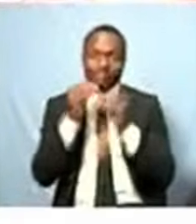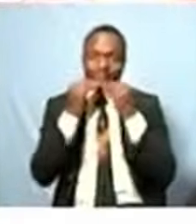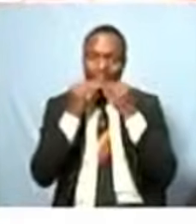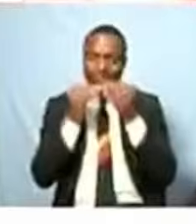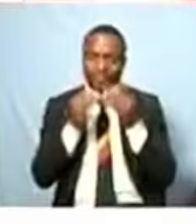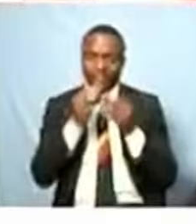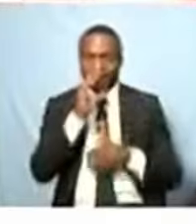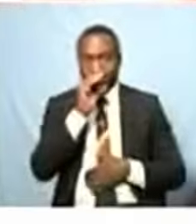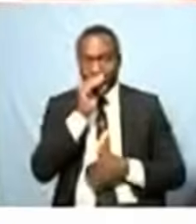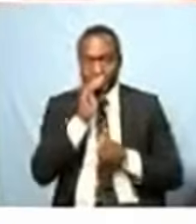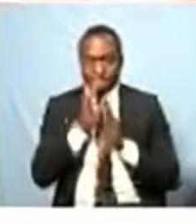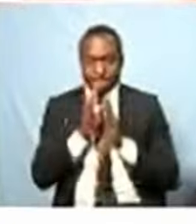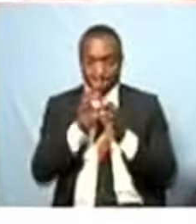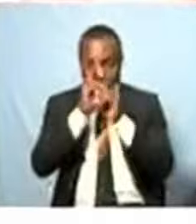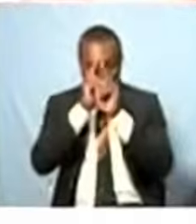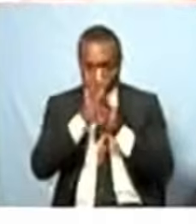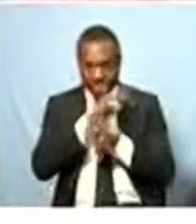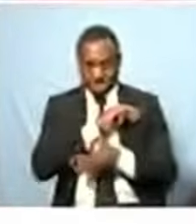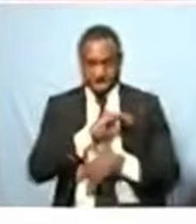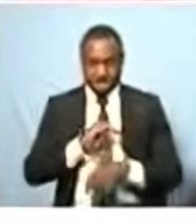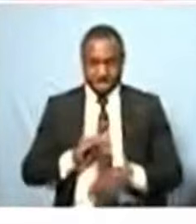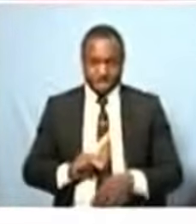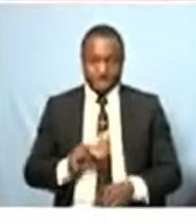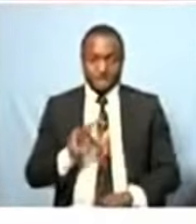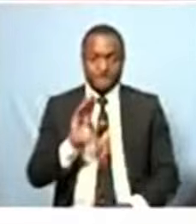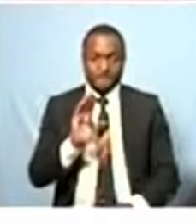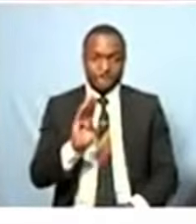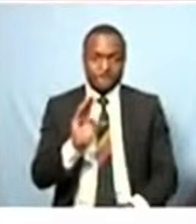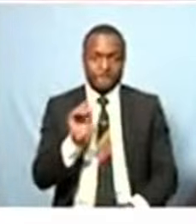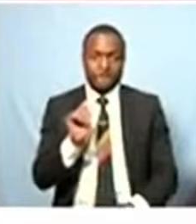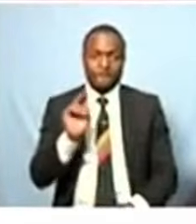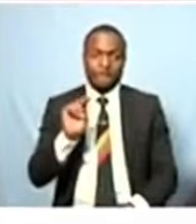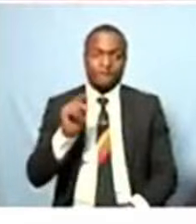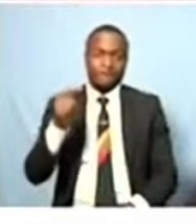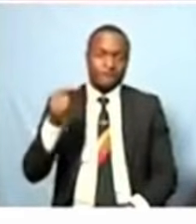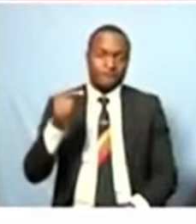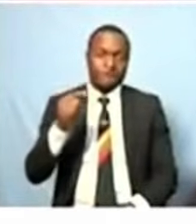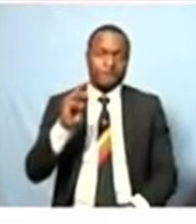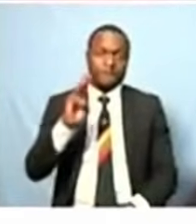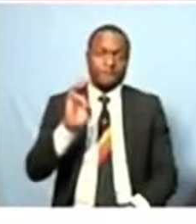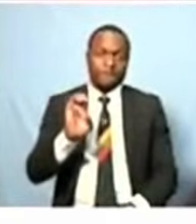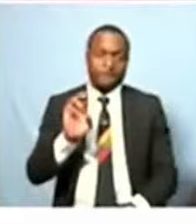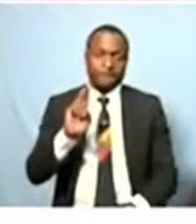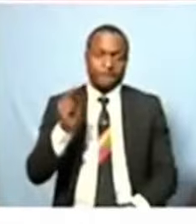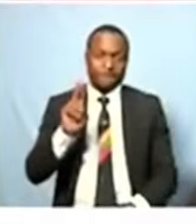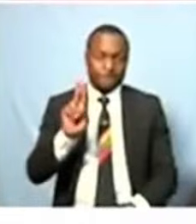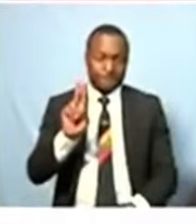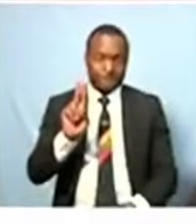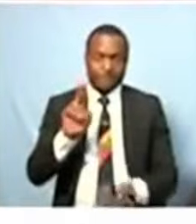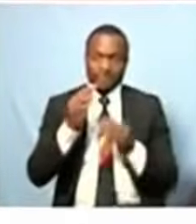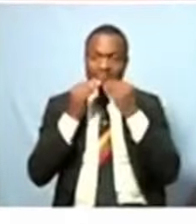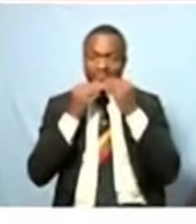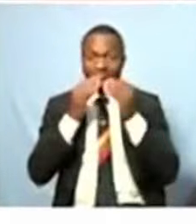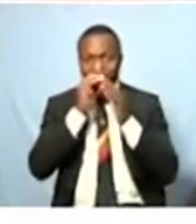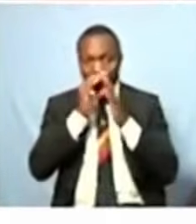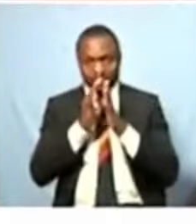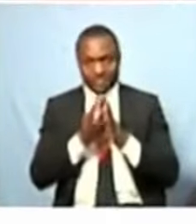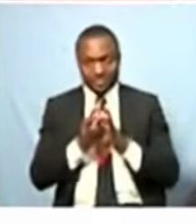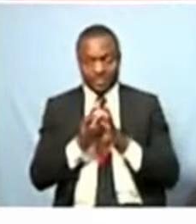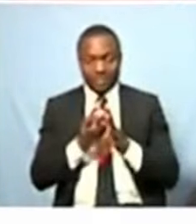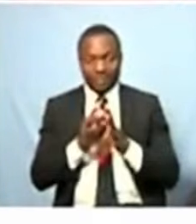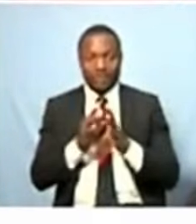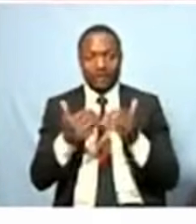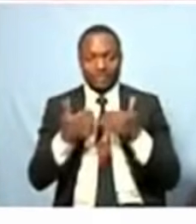Speaker. The Honorable Member for Bangweulu. Thank you, Madam Speaker. Minister, we do really have